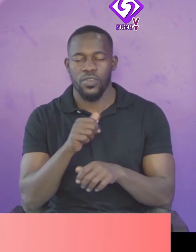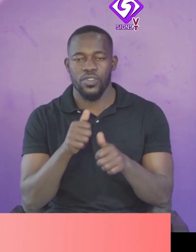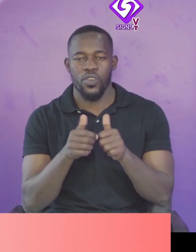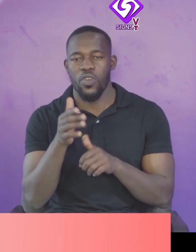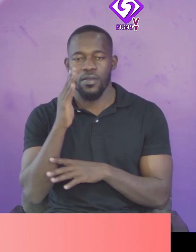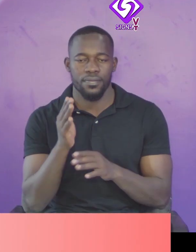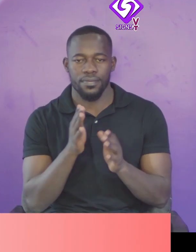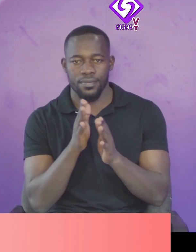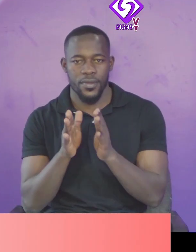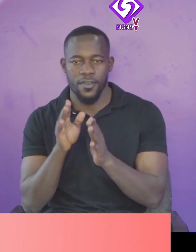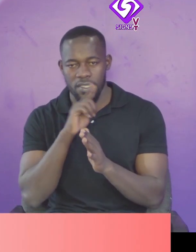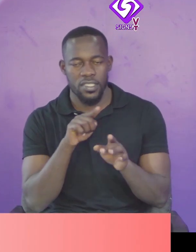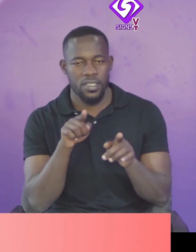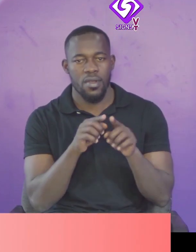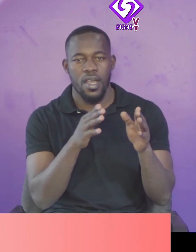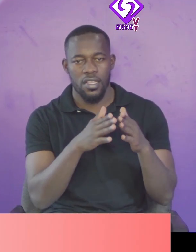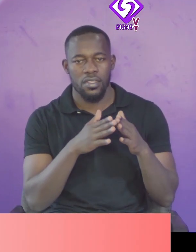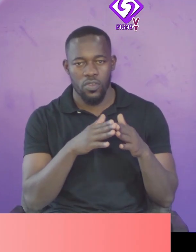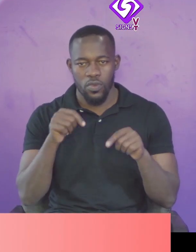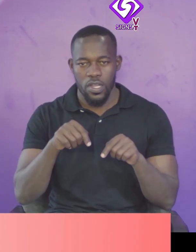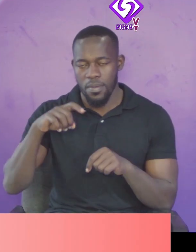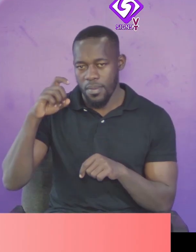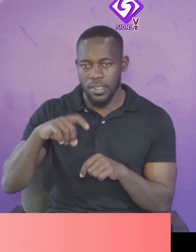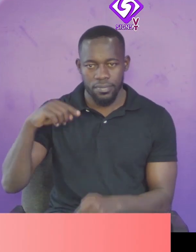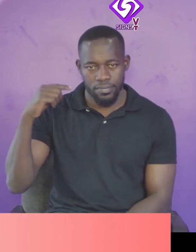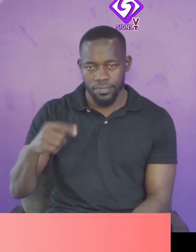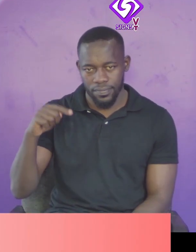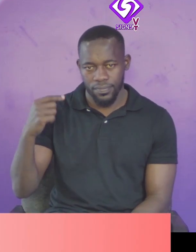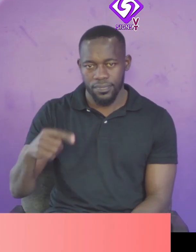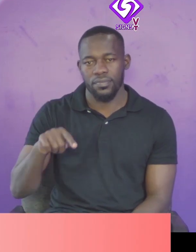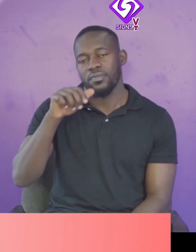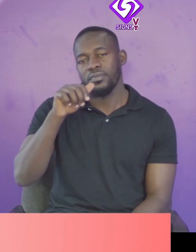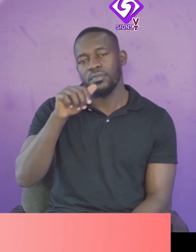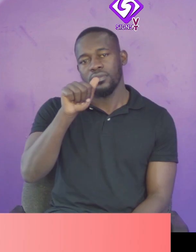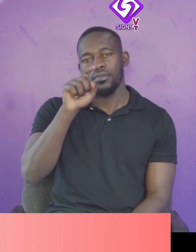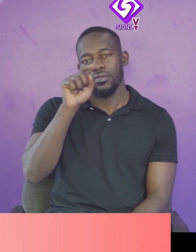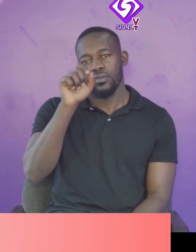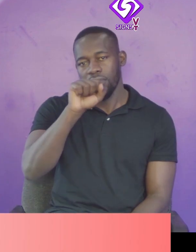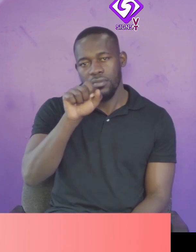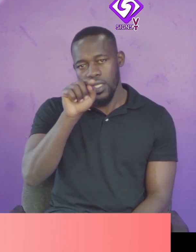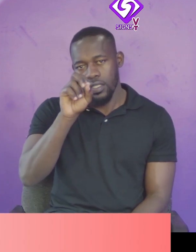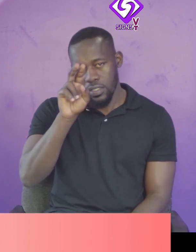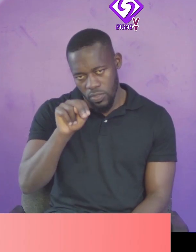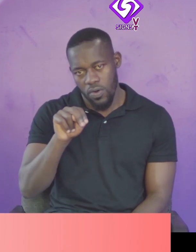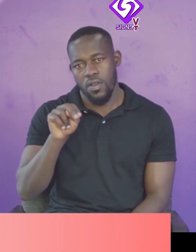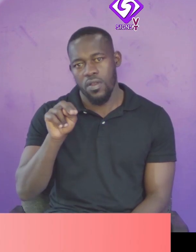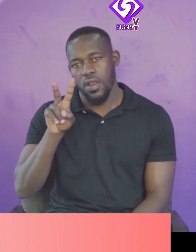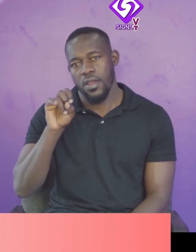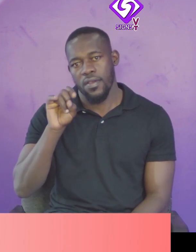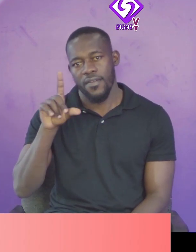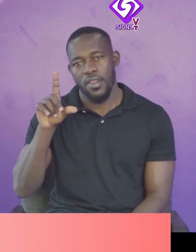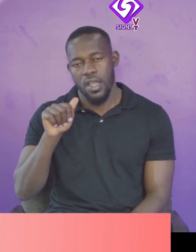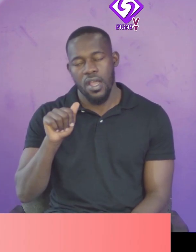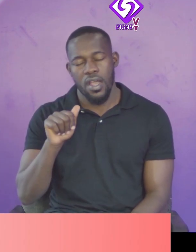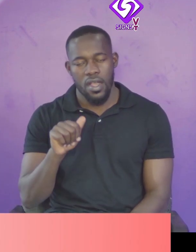going to smash the mighty Aston Villa. You know, it has been up to 2 seasons. The two teams that have